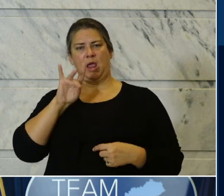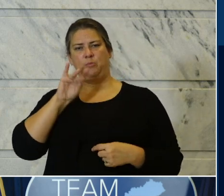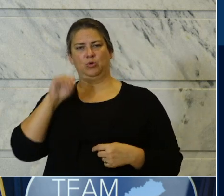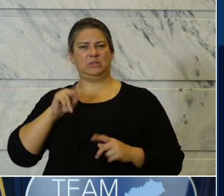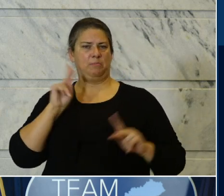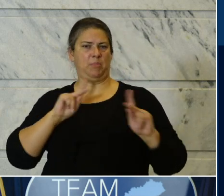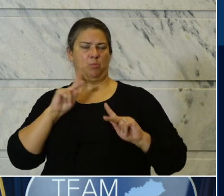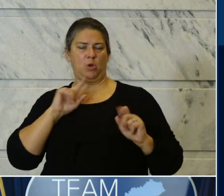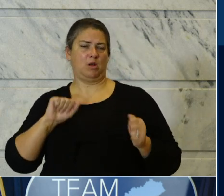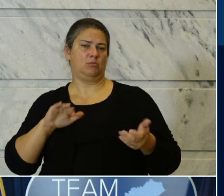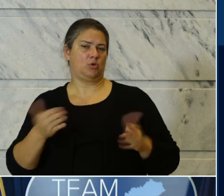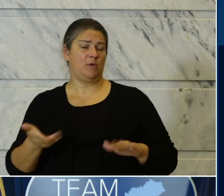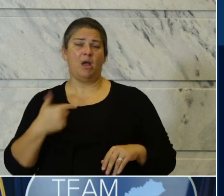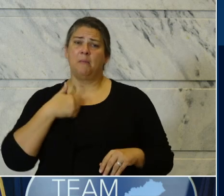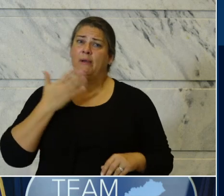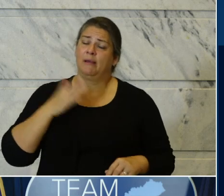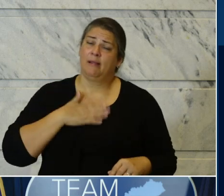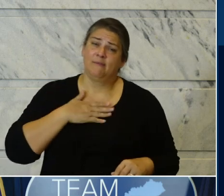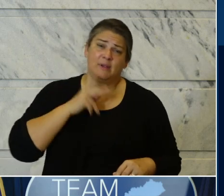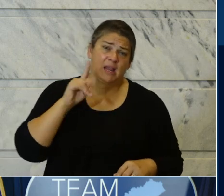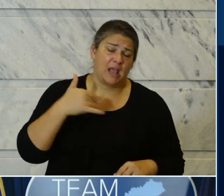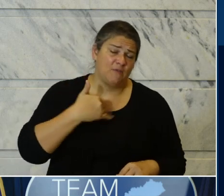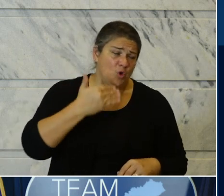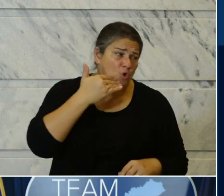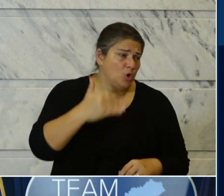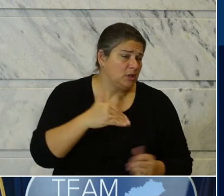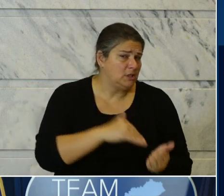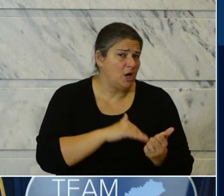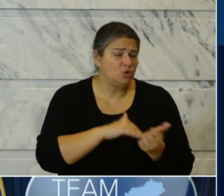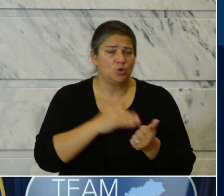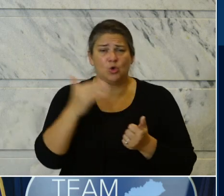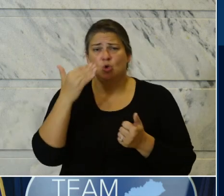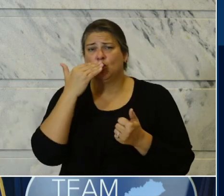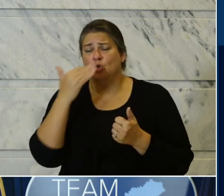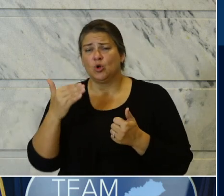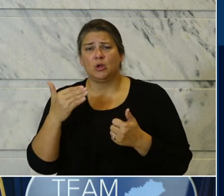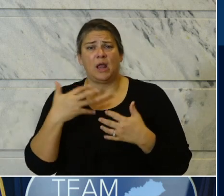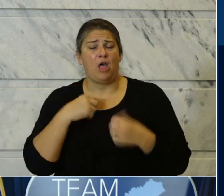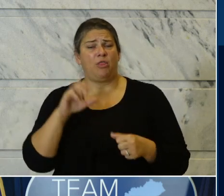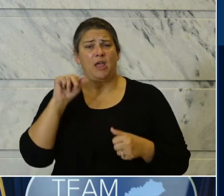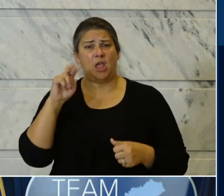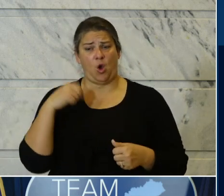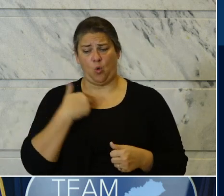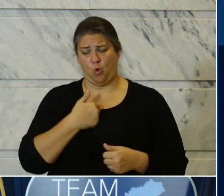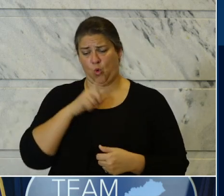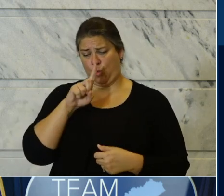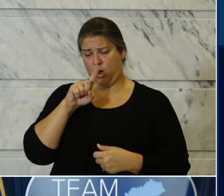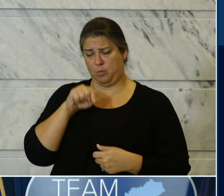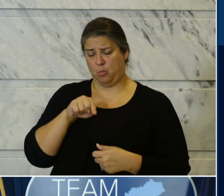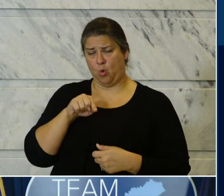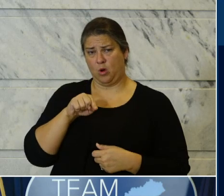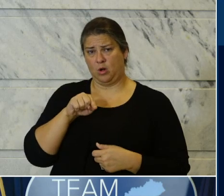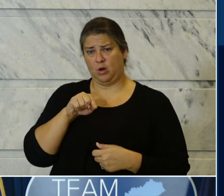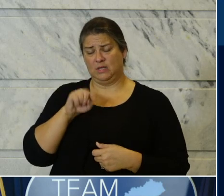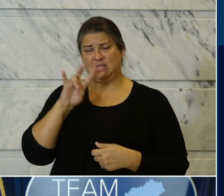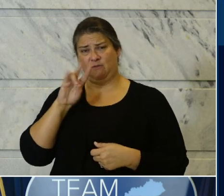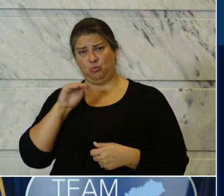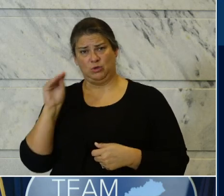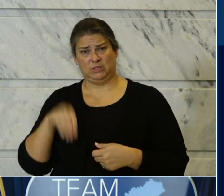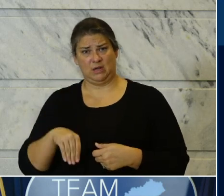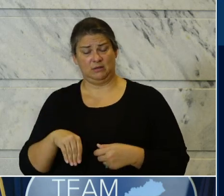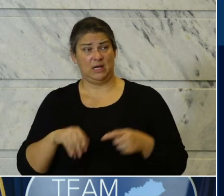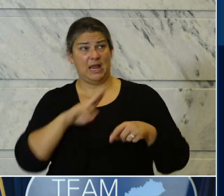got some great doctors and nurses and healthcare workers. We're at 1.7%, 1.1% less than the